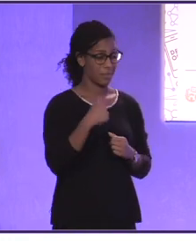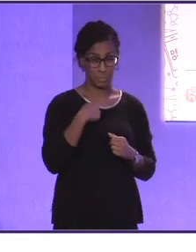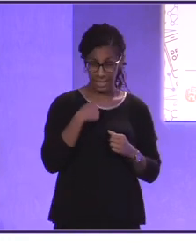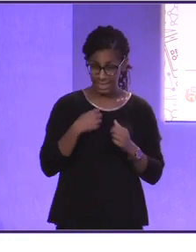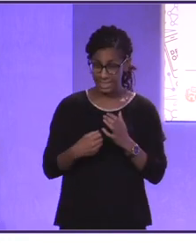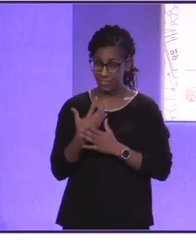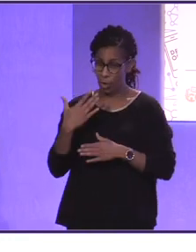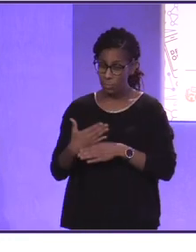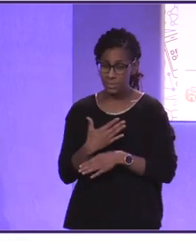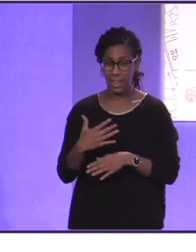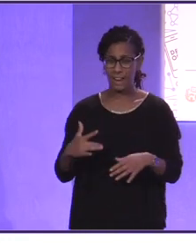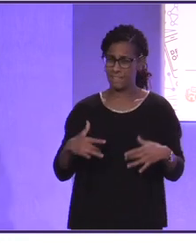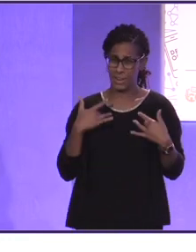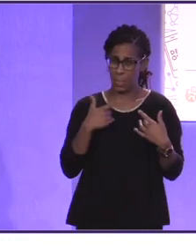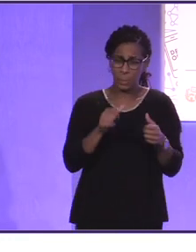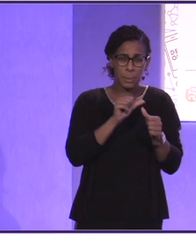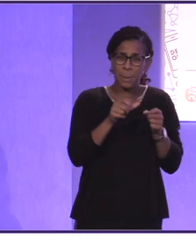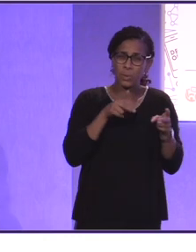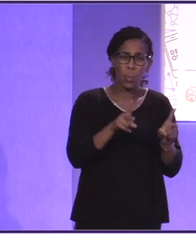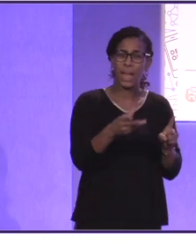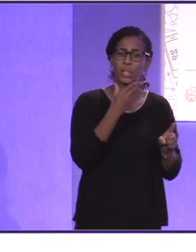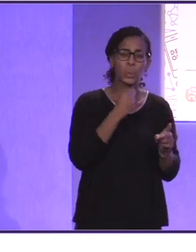way of using Docker and